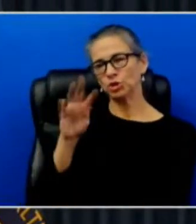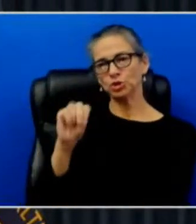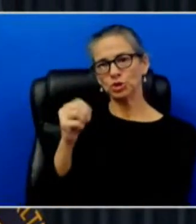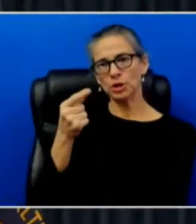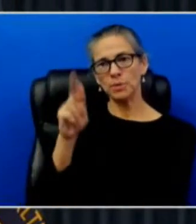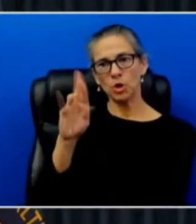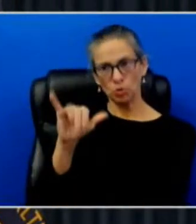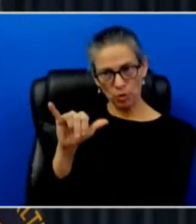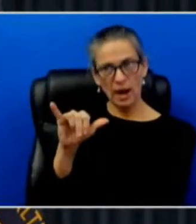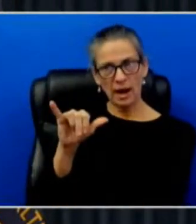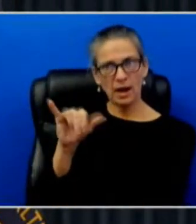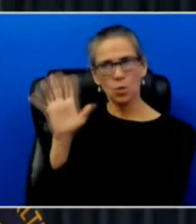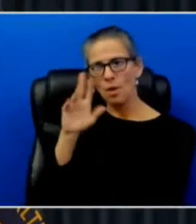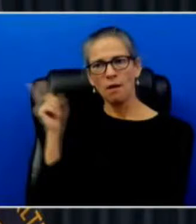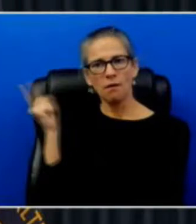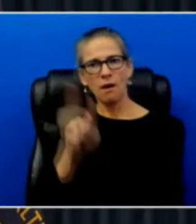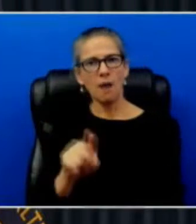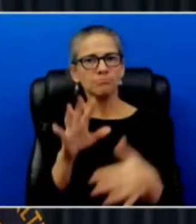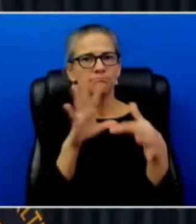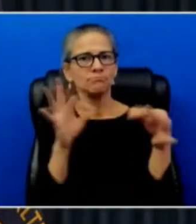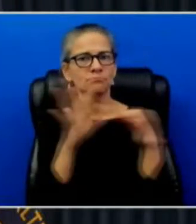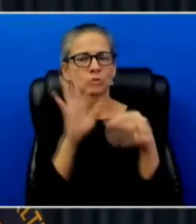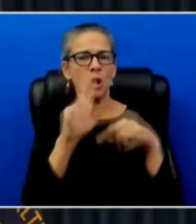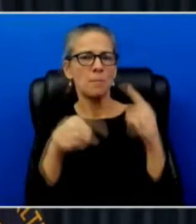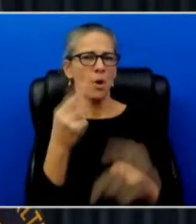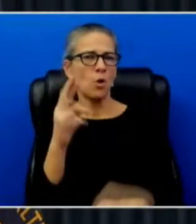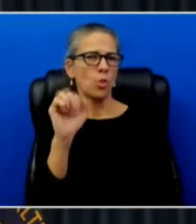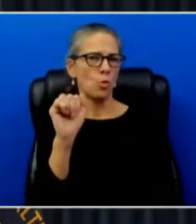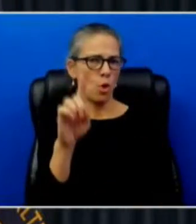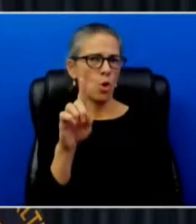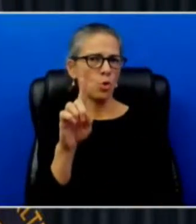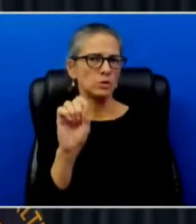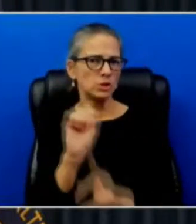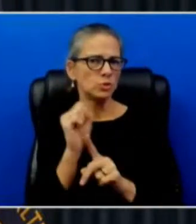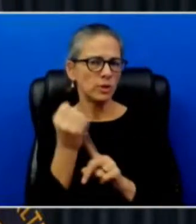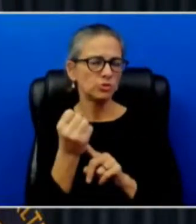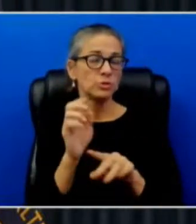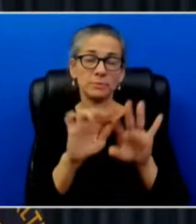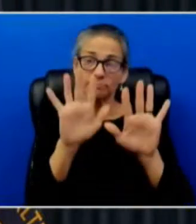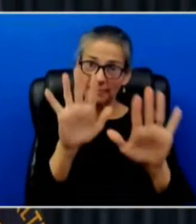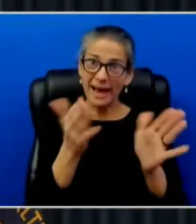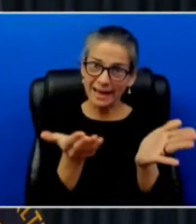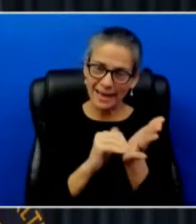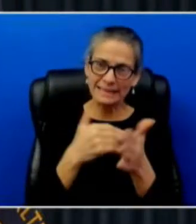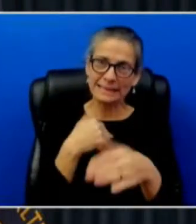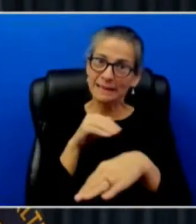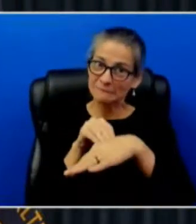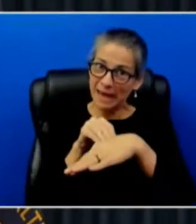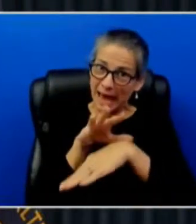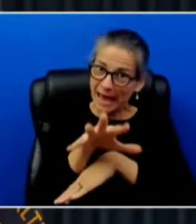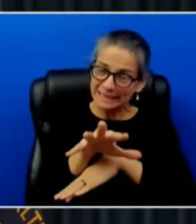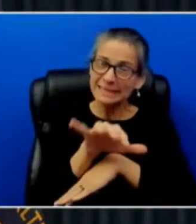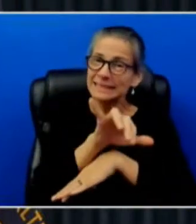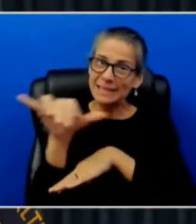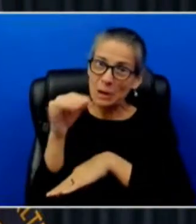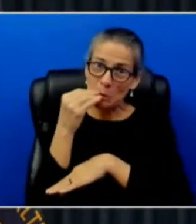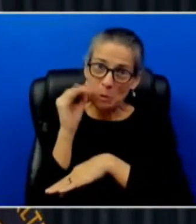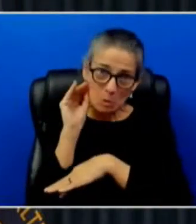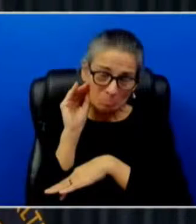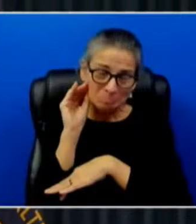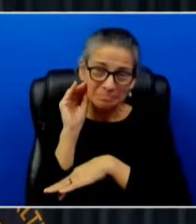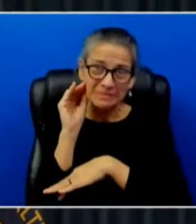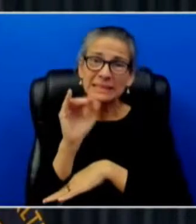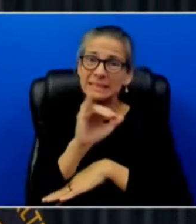additional updates on the conditions of our roads. But again, stay home, stay safe. We think we can get a whole lot